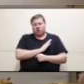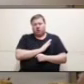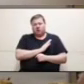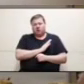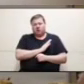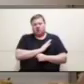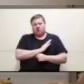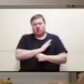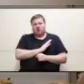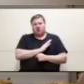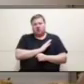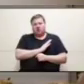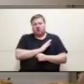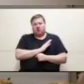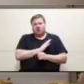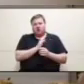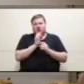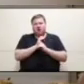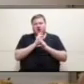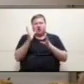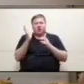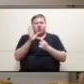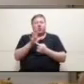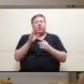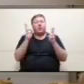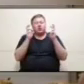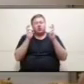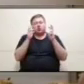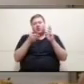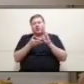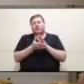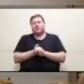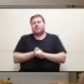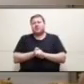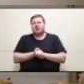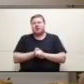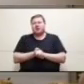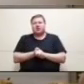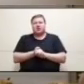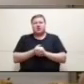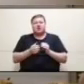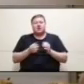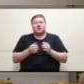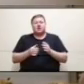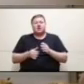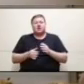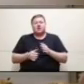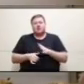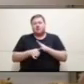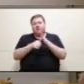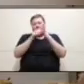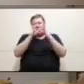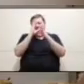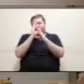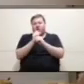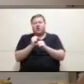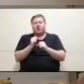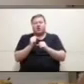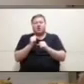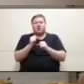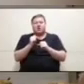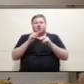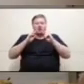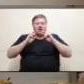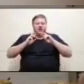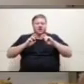didn't quite sound clear. It sounds like there's an issue there, but the major focus should be on the investigation of